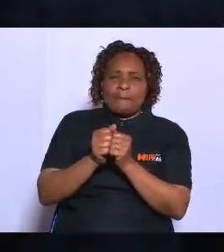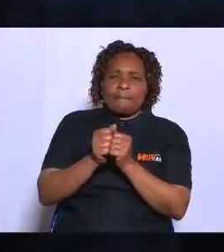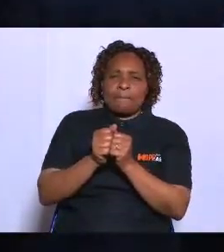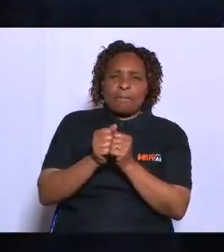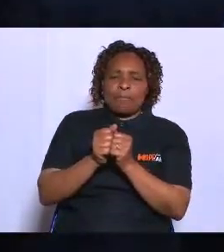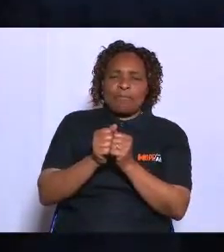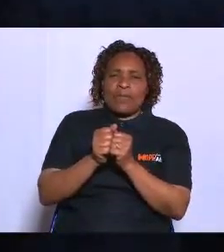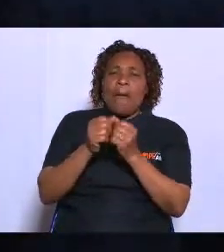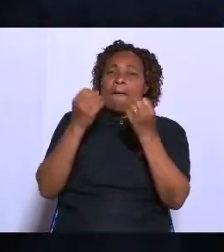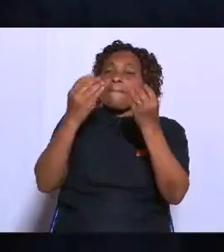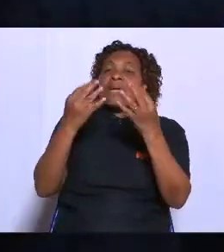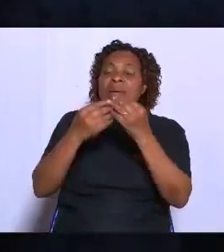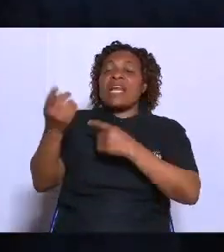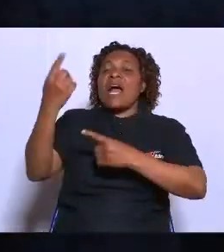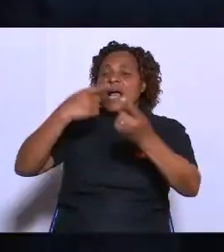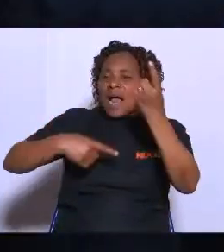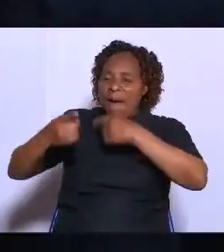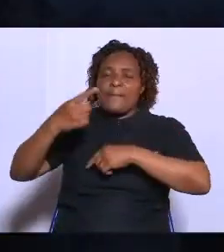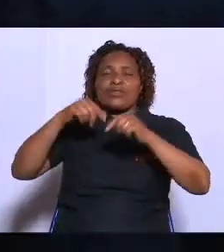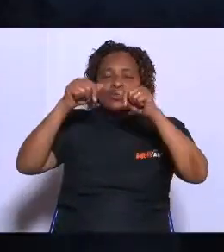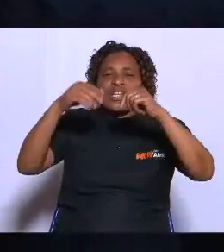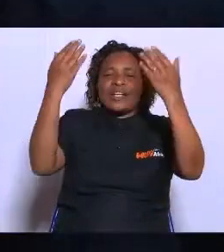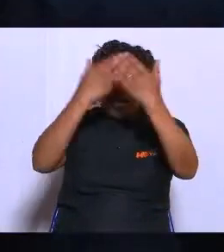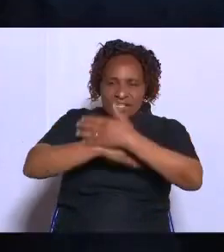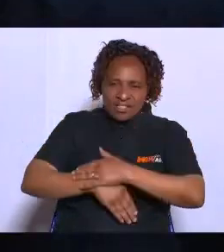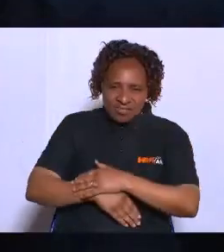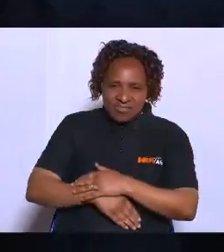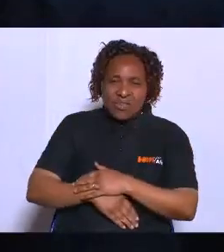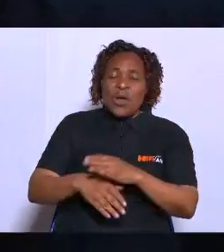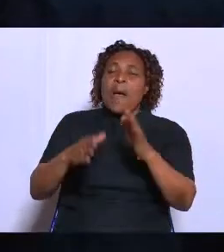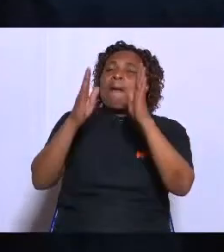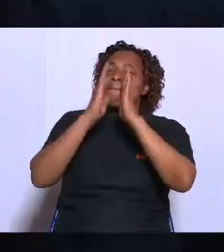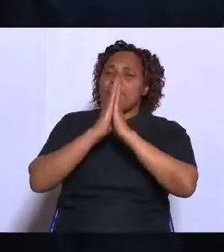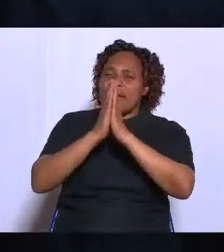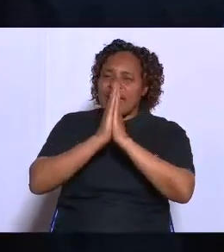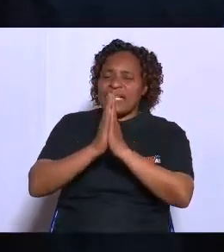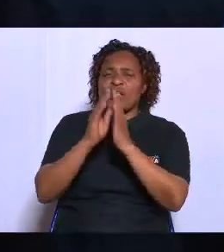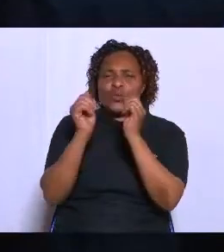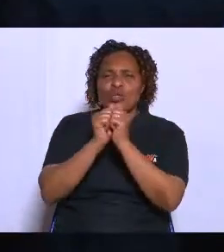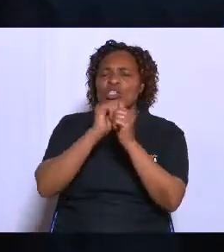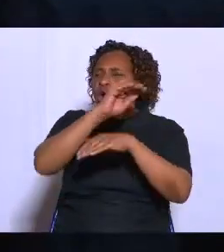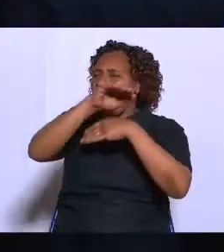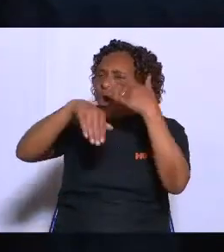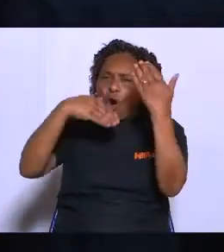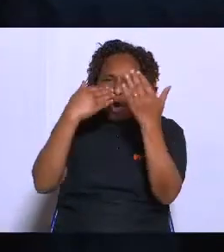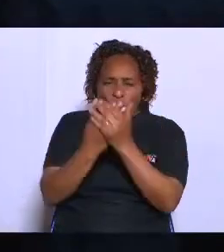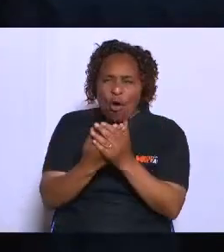though many are coming tonight we are praying with everybody